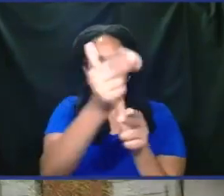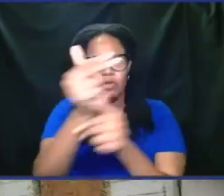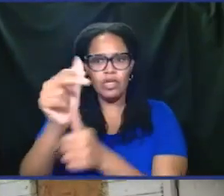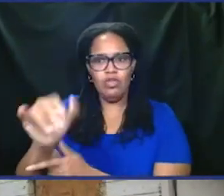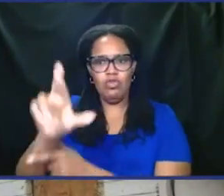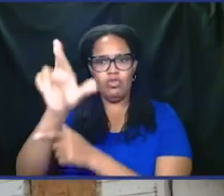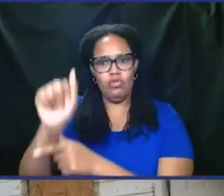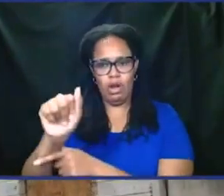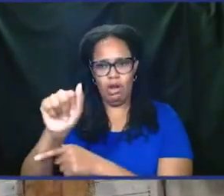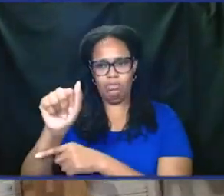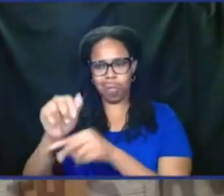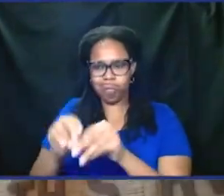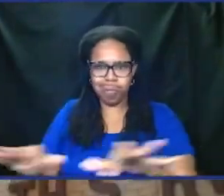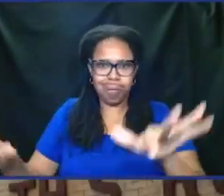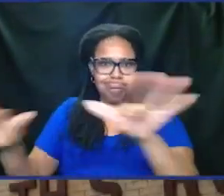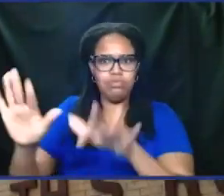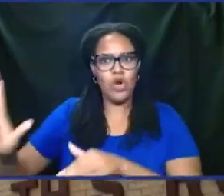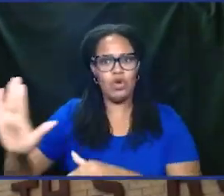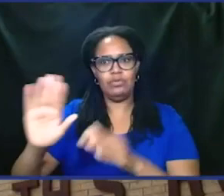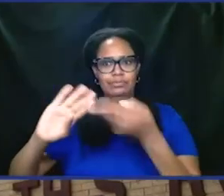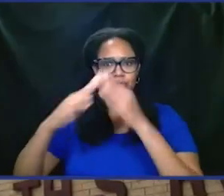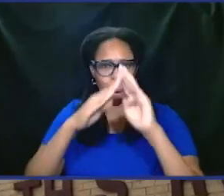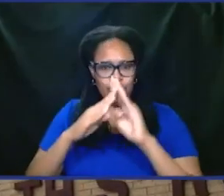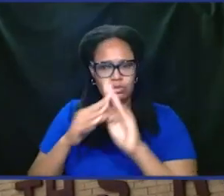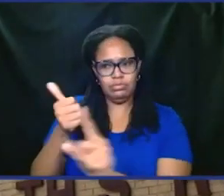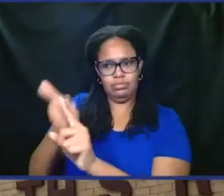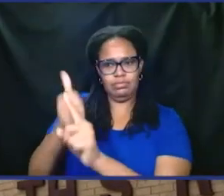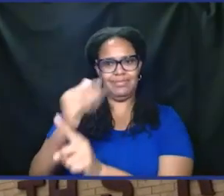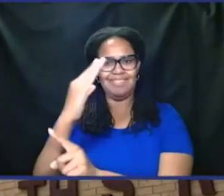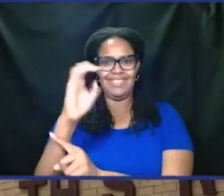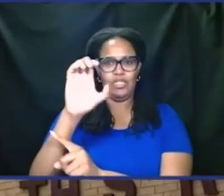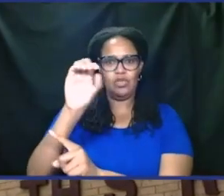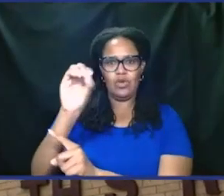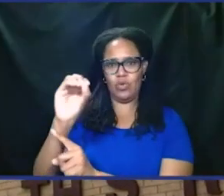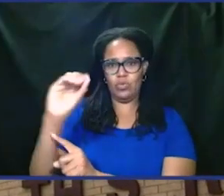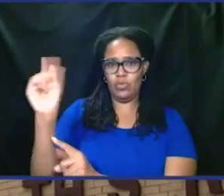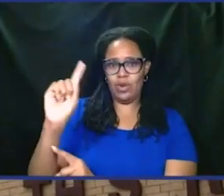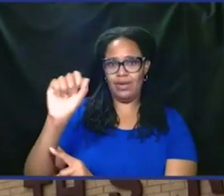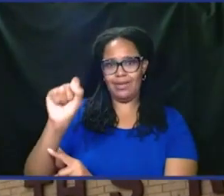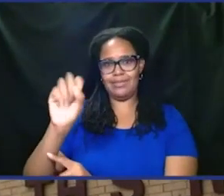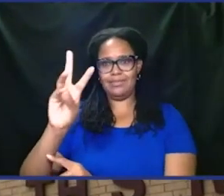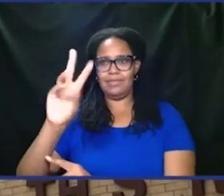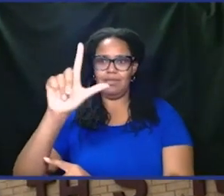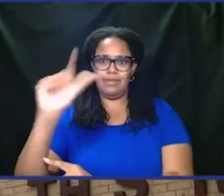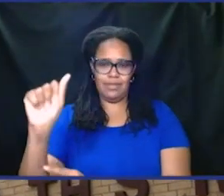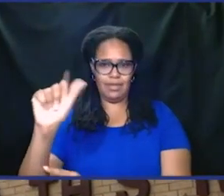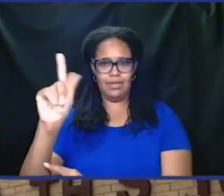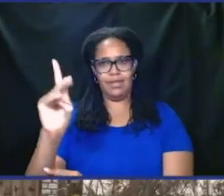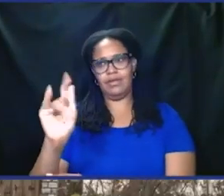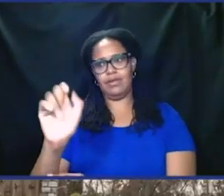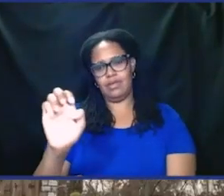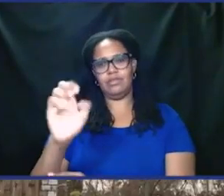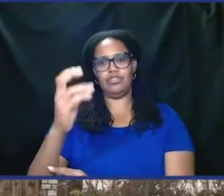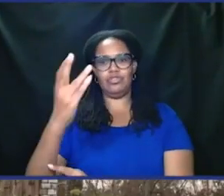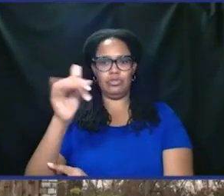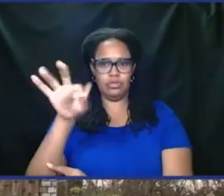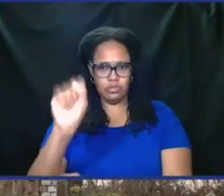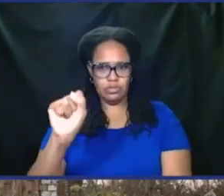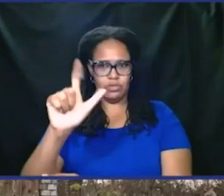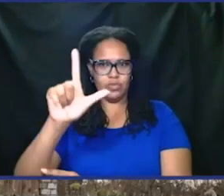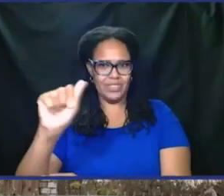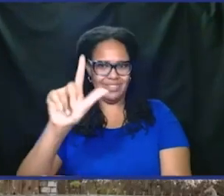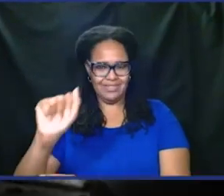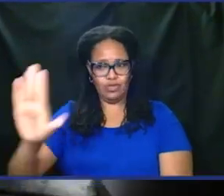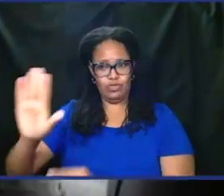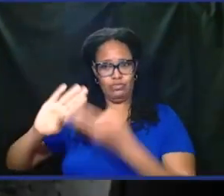swept through her community. Ms. Muhammad is the CEO of SWLA Center for Health in Lake Charles, Louisiana. Her community is